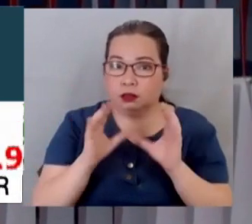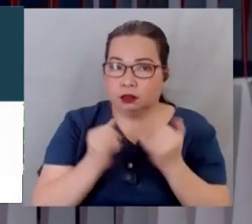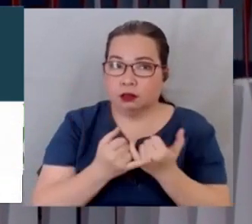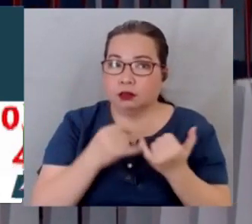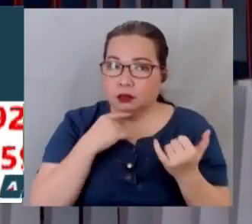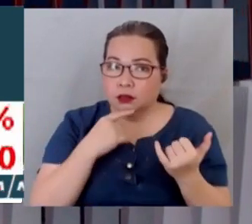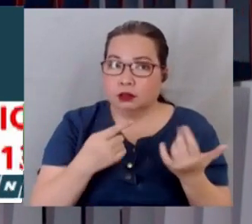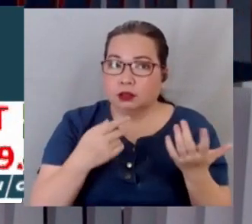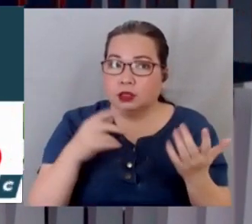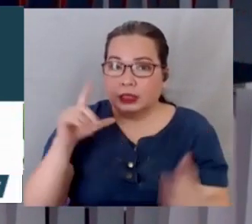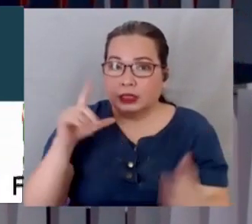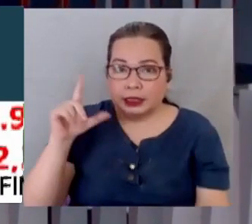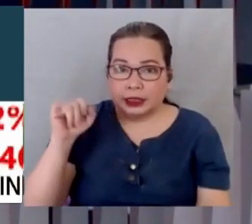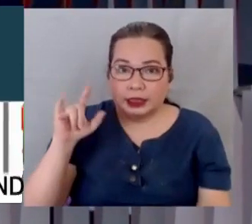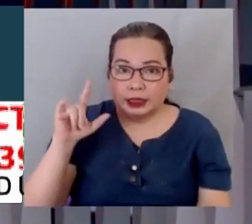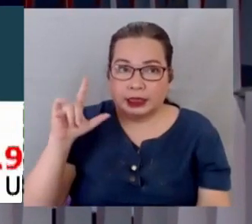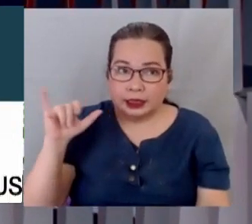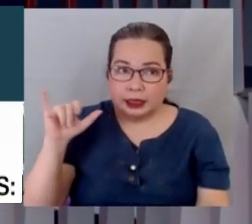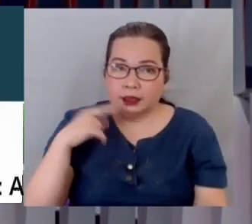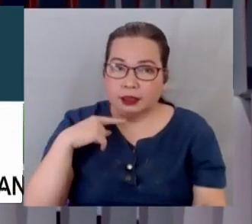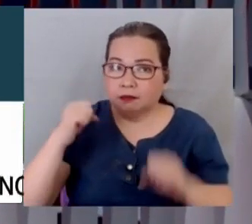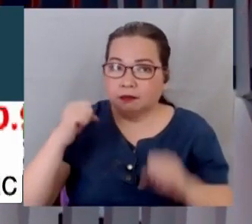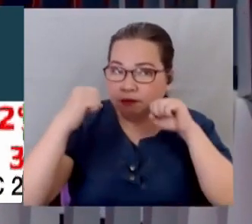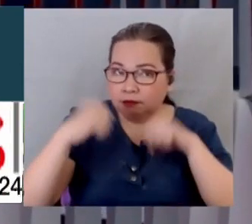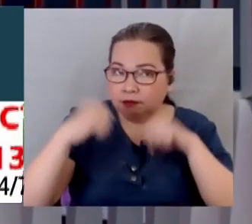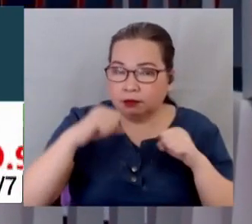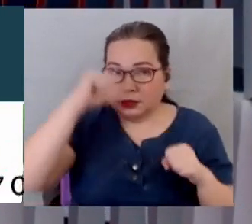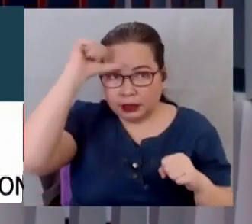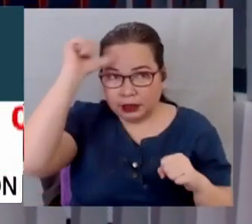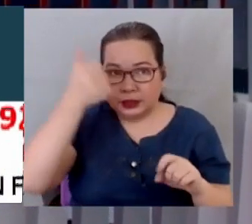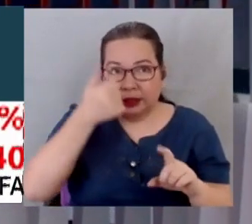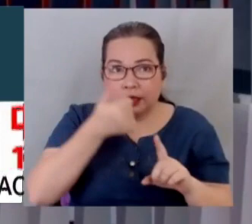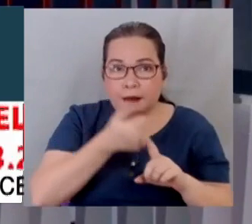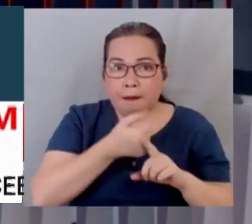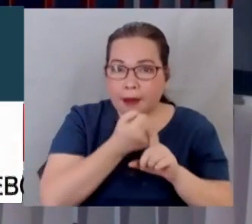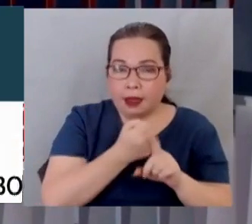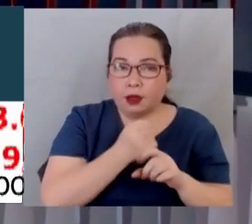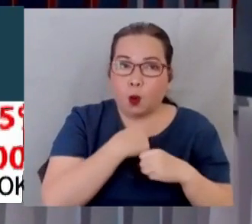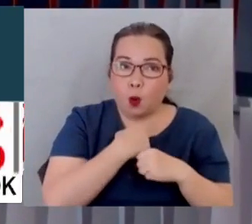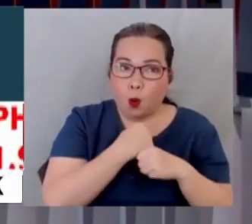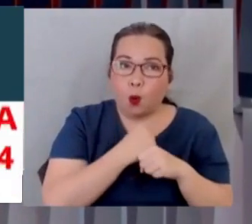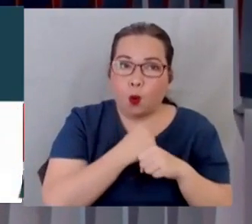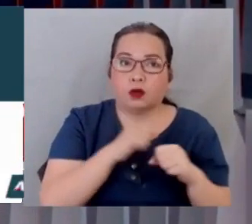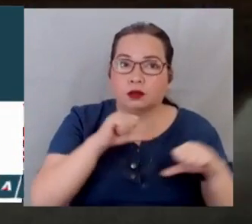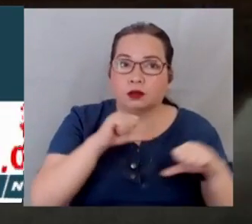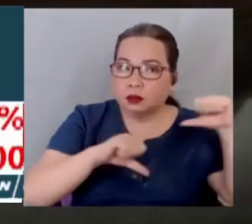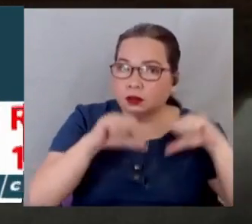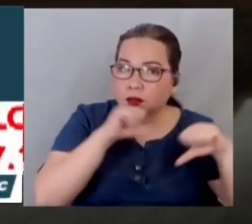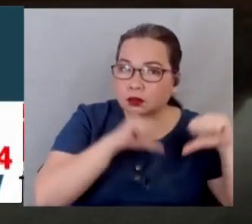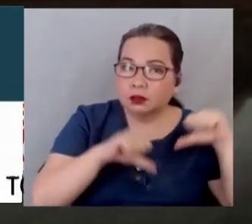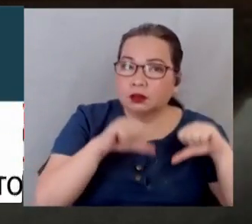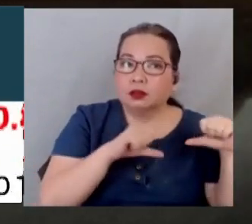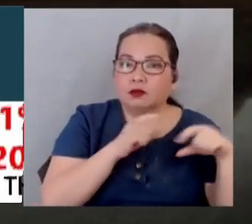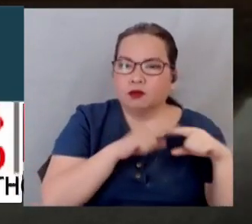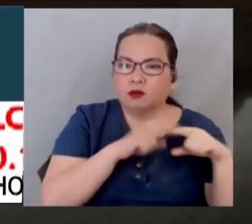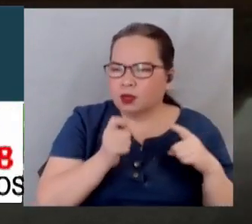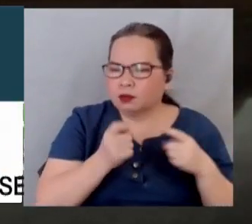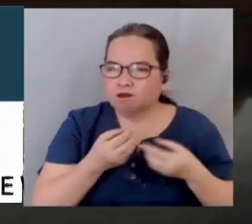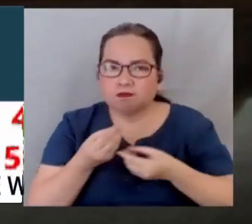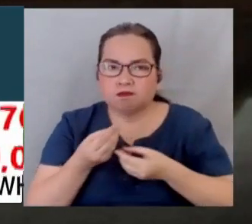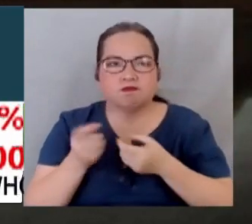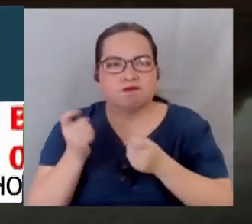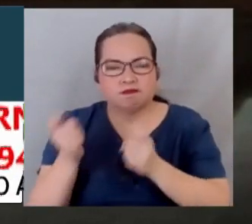deals with Indian drug makers to make and sell its arthritis drug, baricitinib, for the treatment of COVID